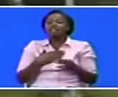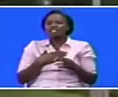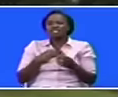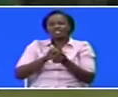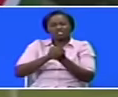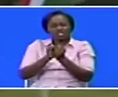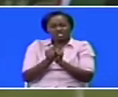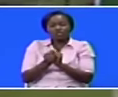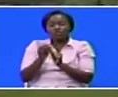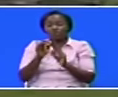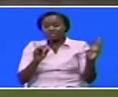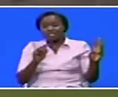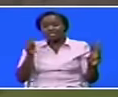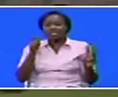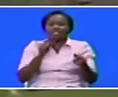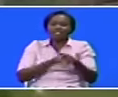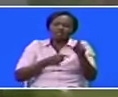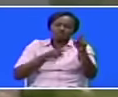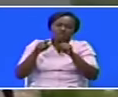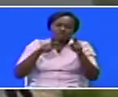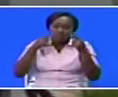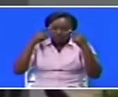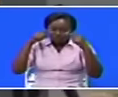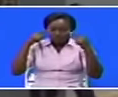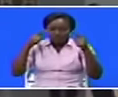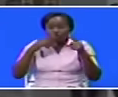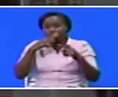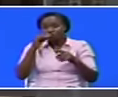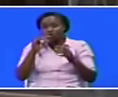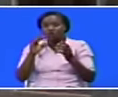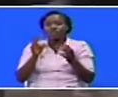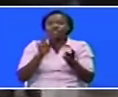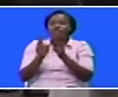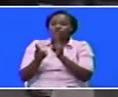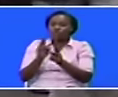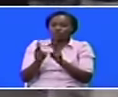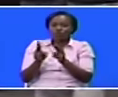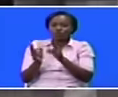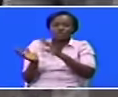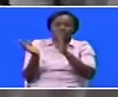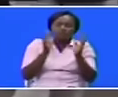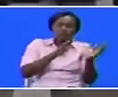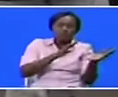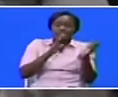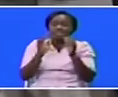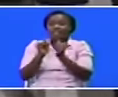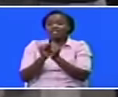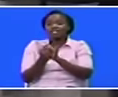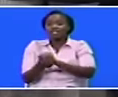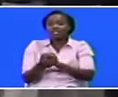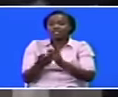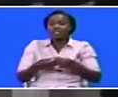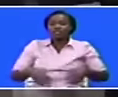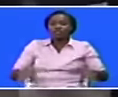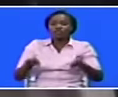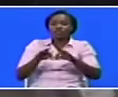week after he traveled to Marrakesh, Morocco to speak at the COP22 climate change conference, as well as to lobby African leaders to